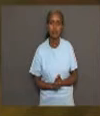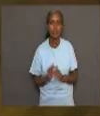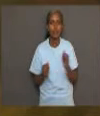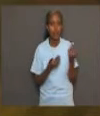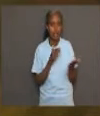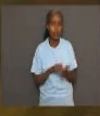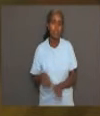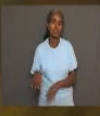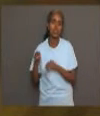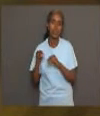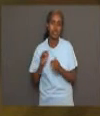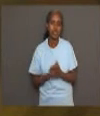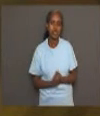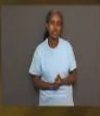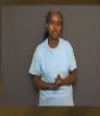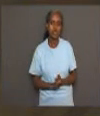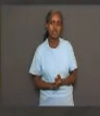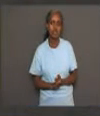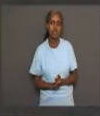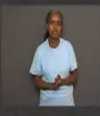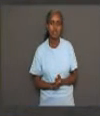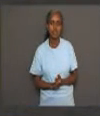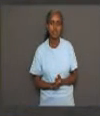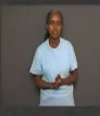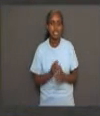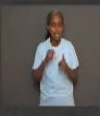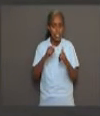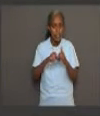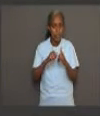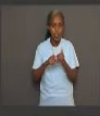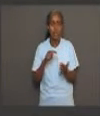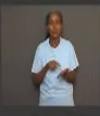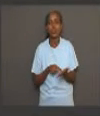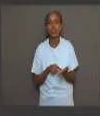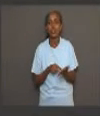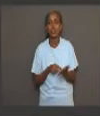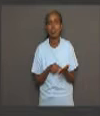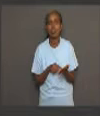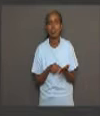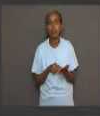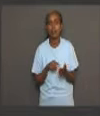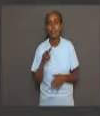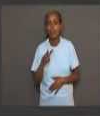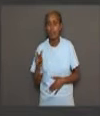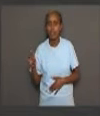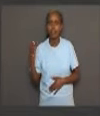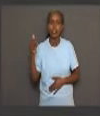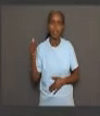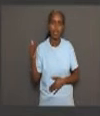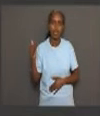Welcome back, students. The terminal points of vector